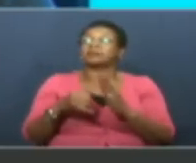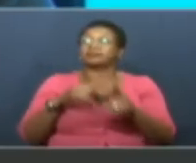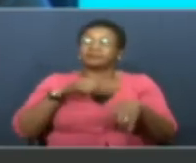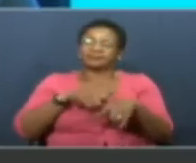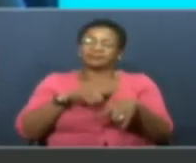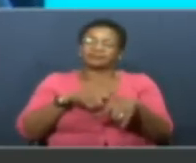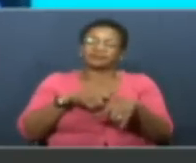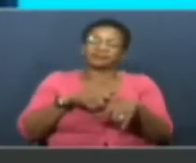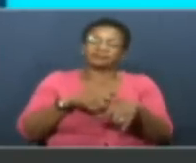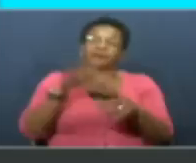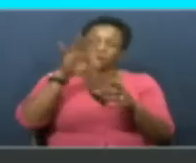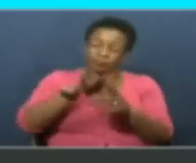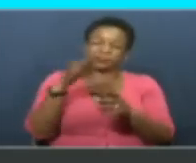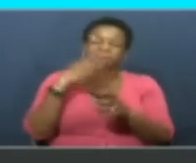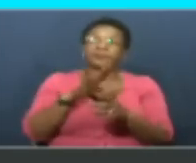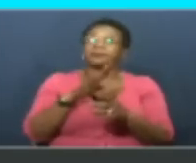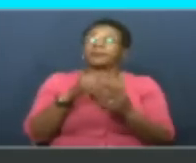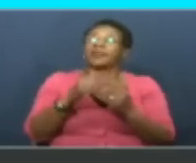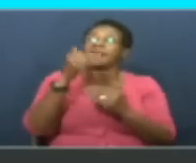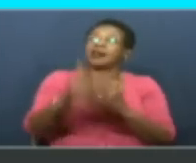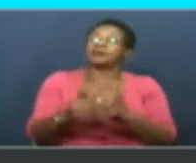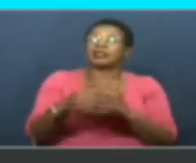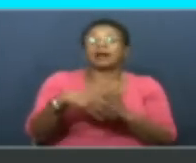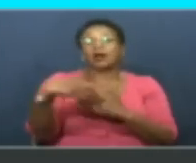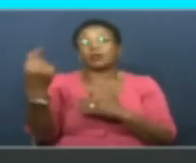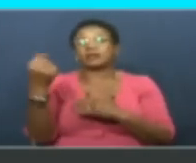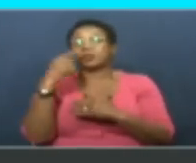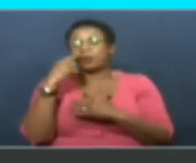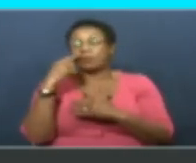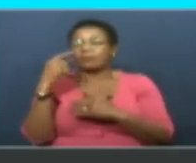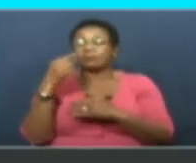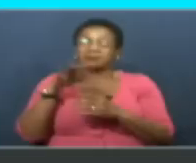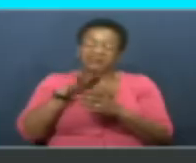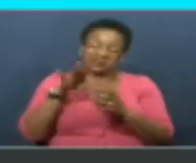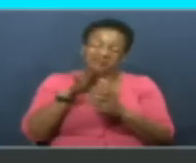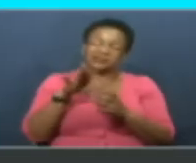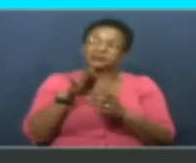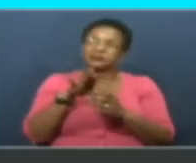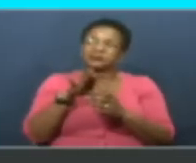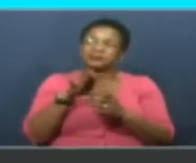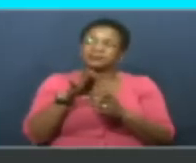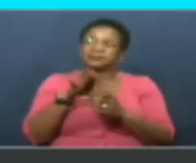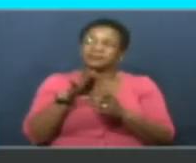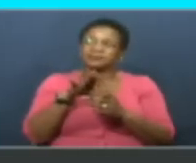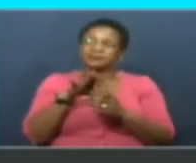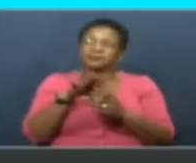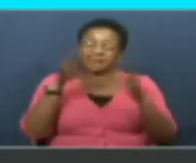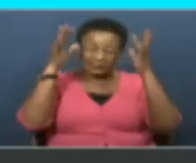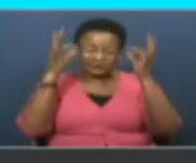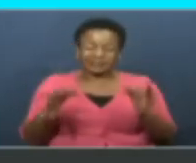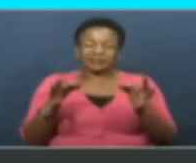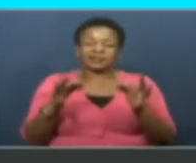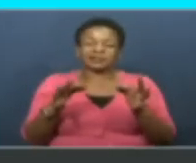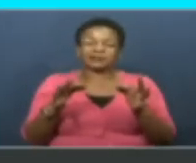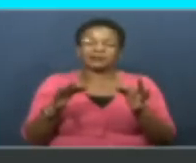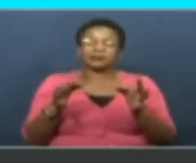Finally, nikavote. Then afterwards, nikaenda home, nikakunywa chai, ndo nikadecide kuenda kupangia